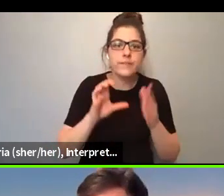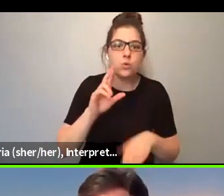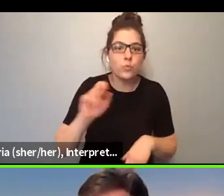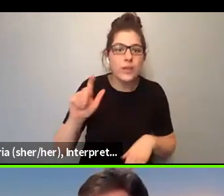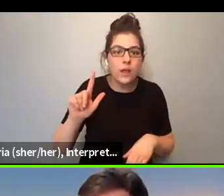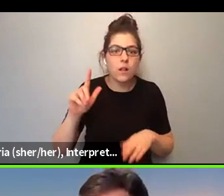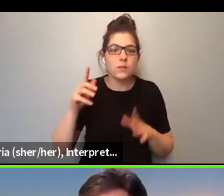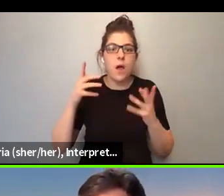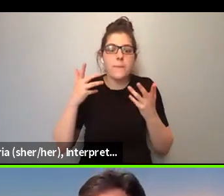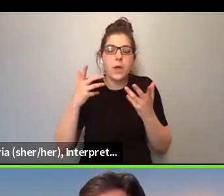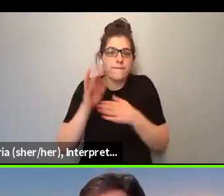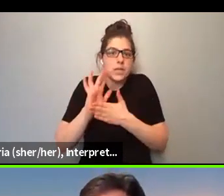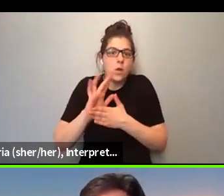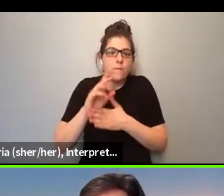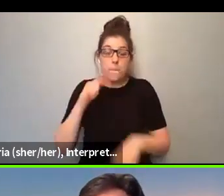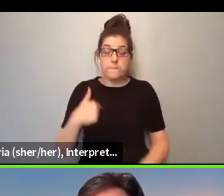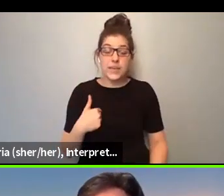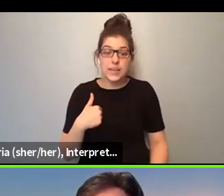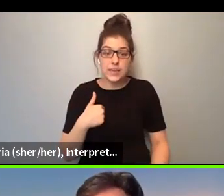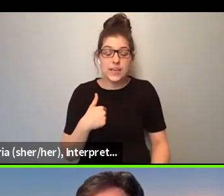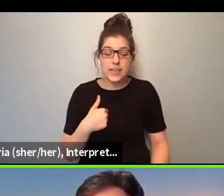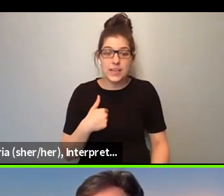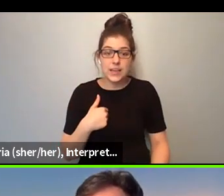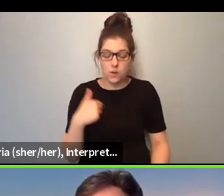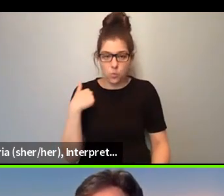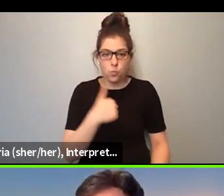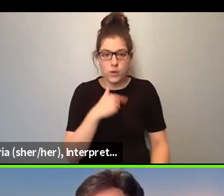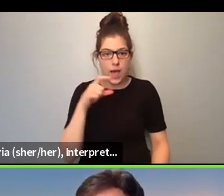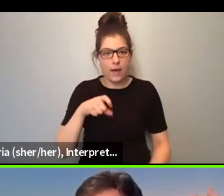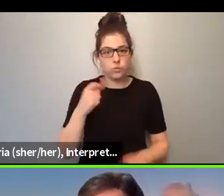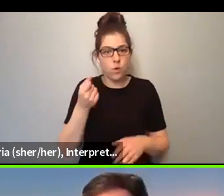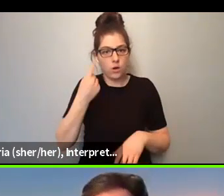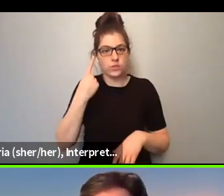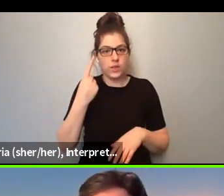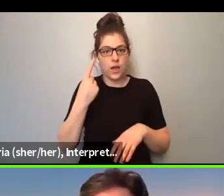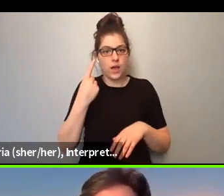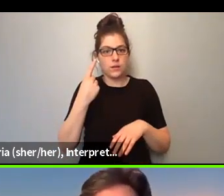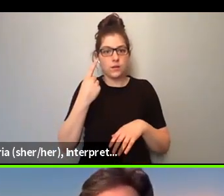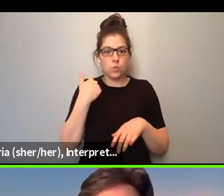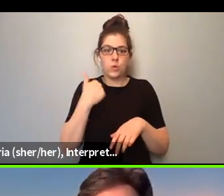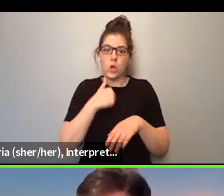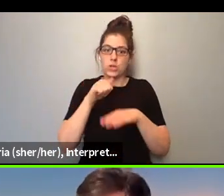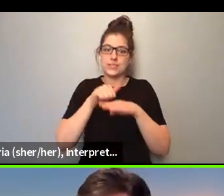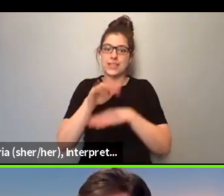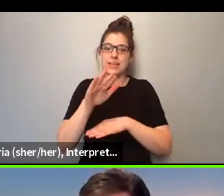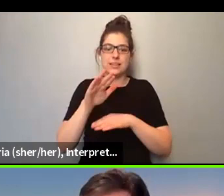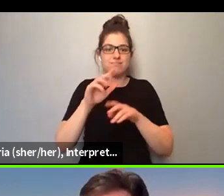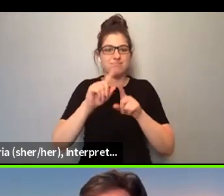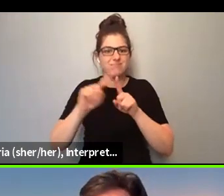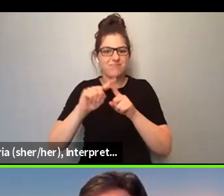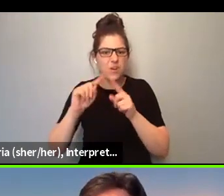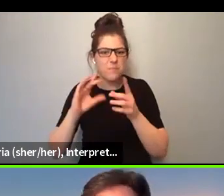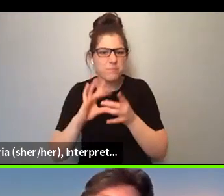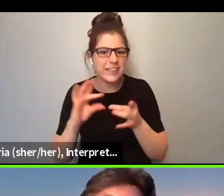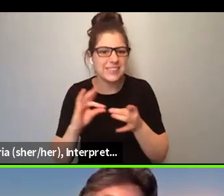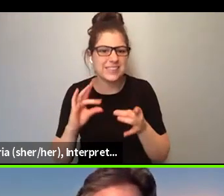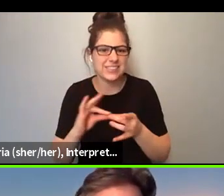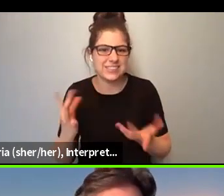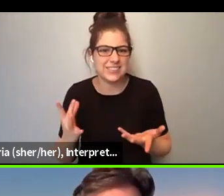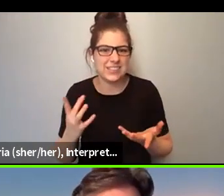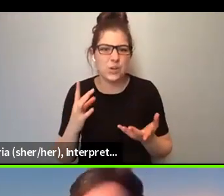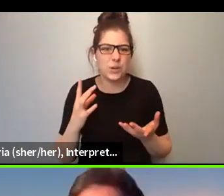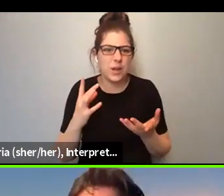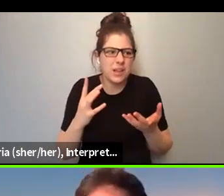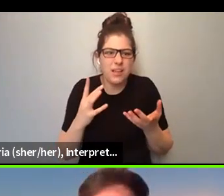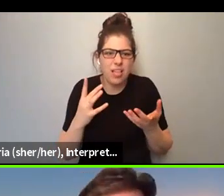it's to me, this we have to understand that we're sending mixed messages. Yeah. We're saying, let's look